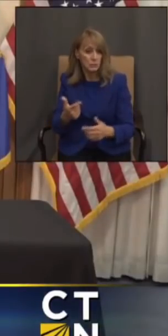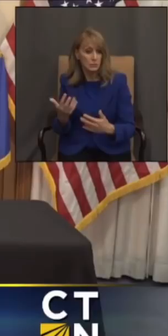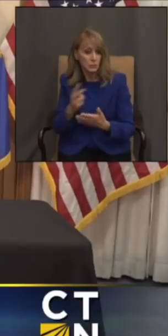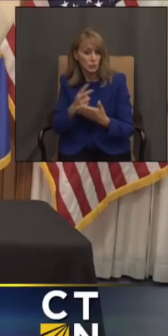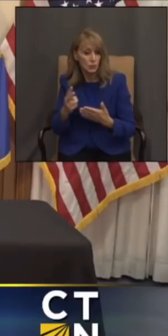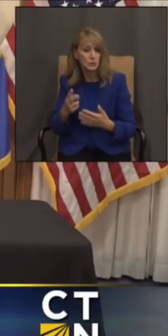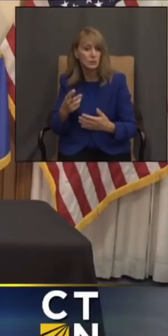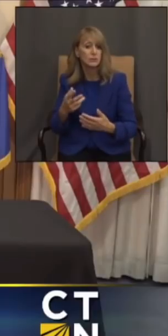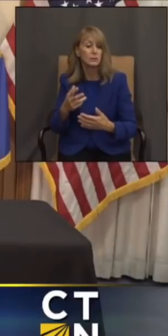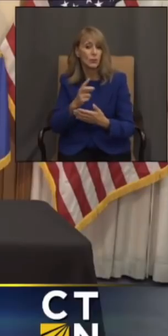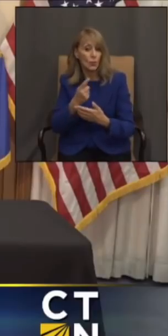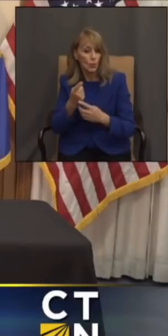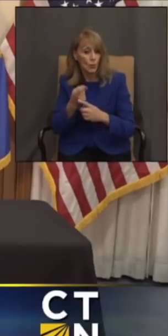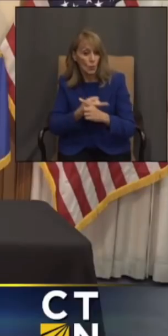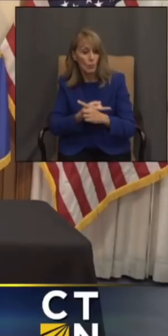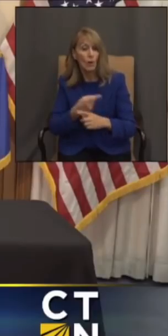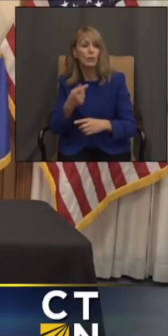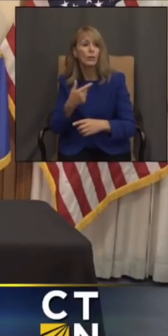News 8.